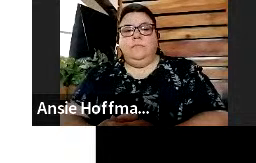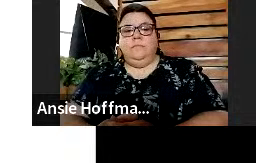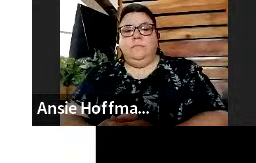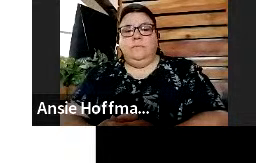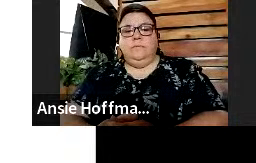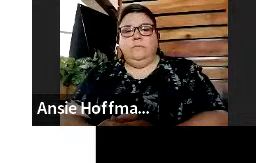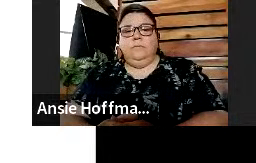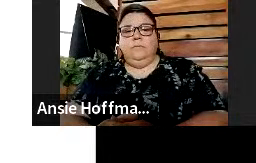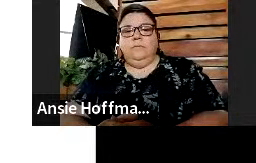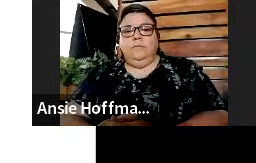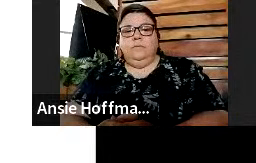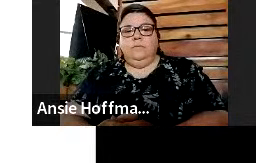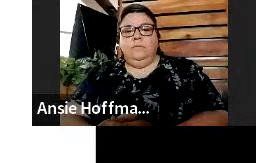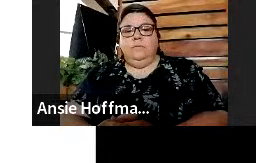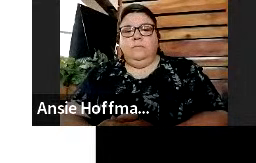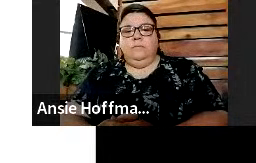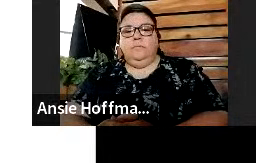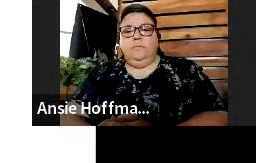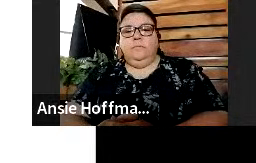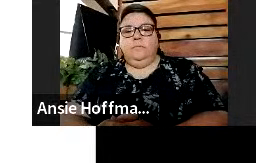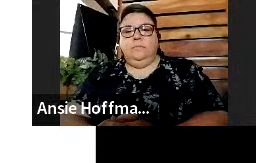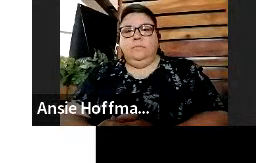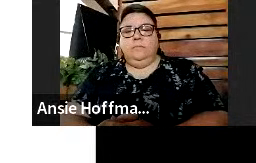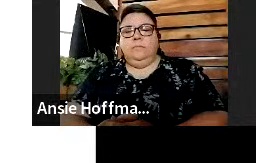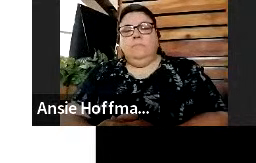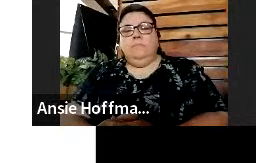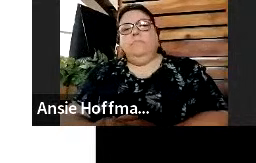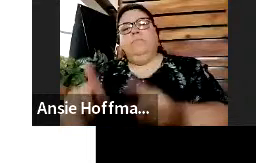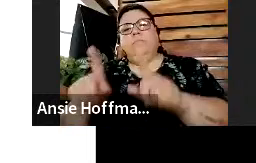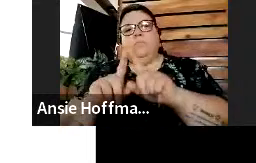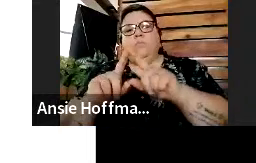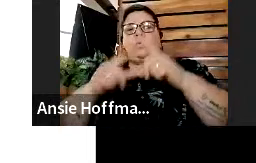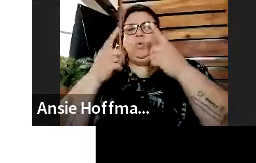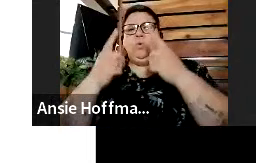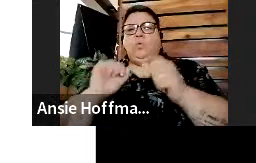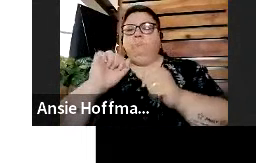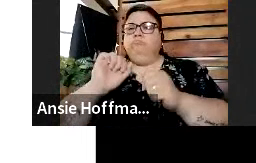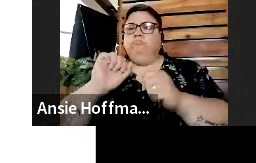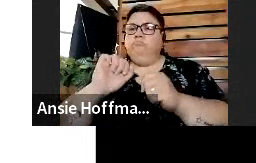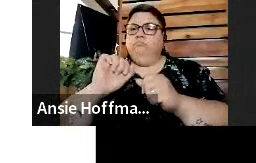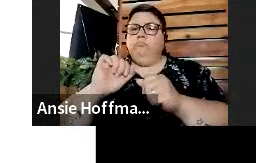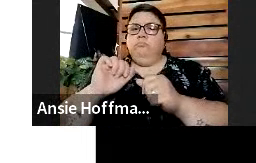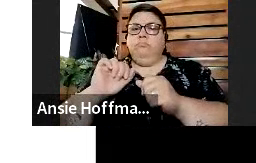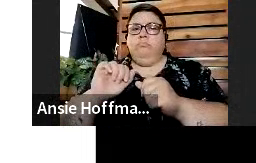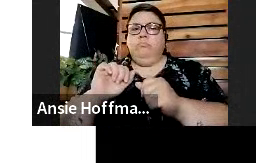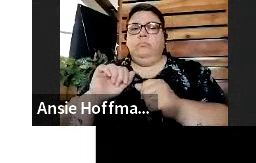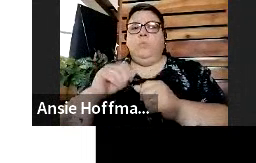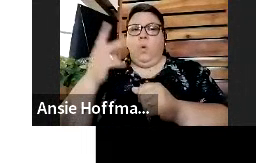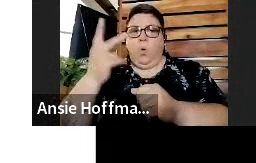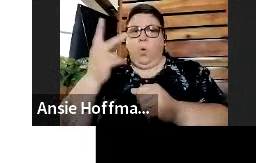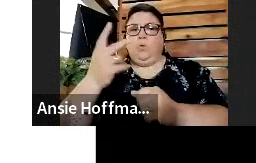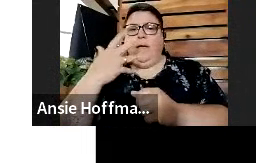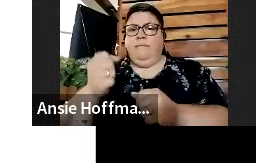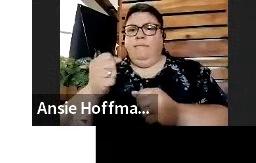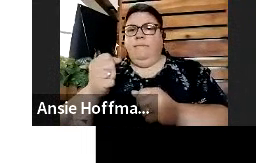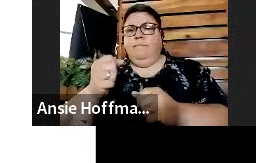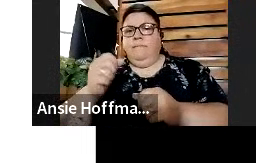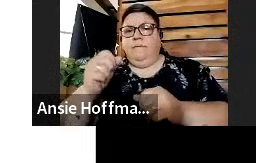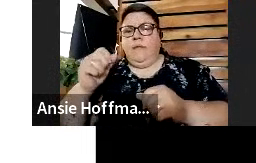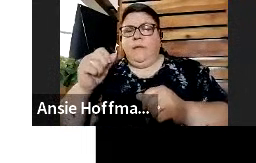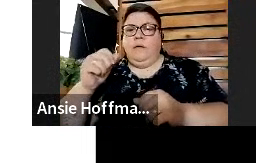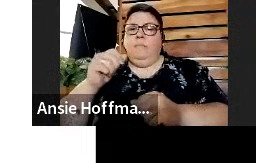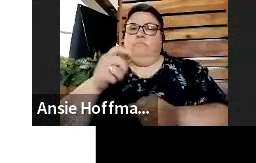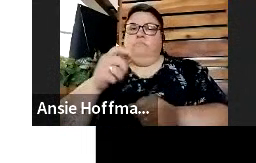Ladies and gentlemen, we also do determination for alcoholic beverages. In terms of the